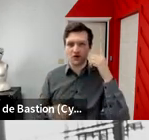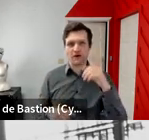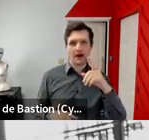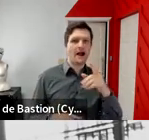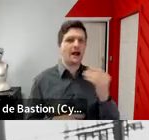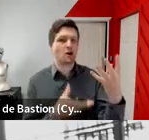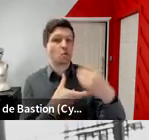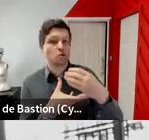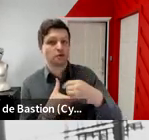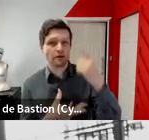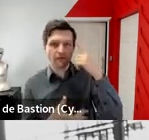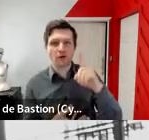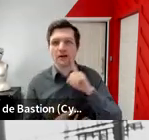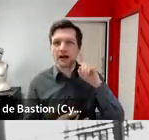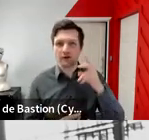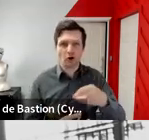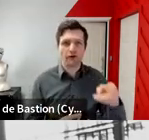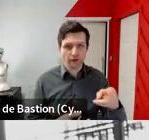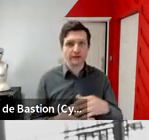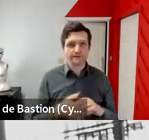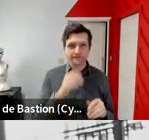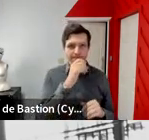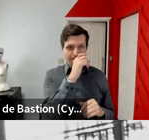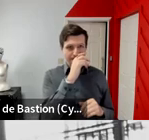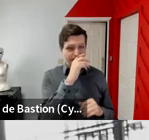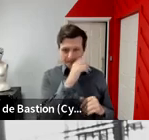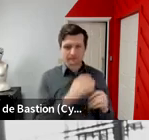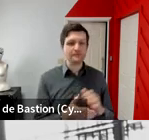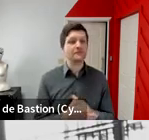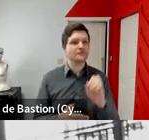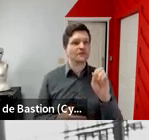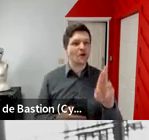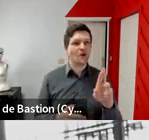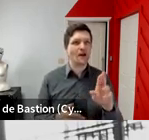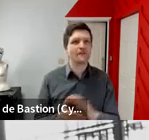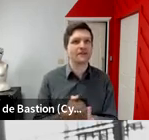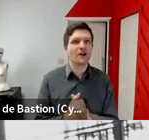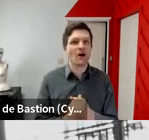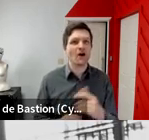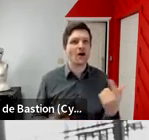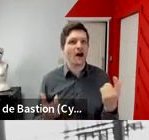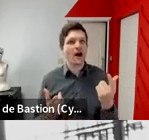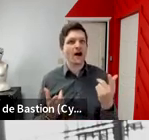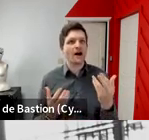the whole culture is accessible and inclusive for deaf and hard of hearing people.